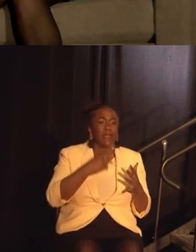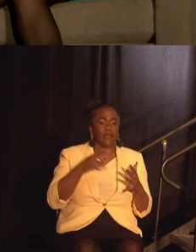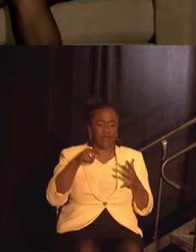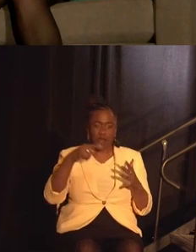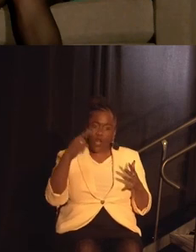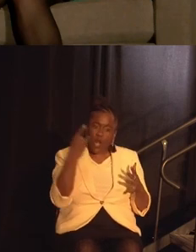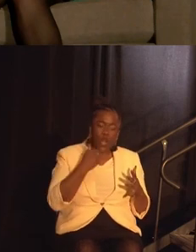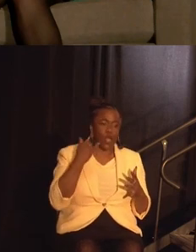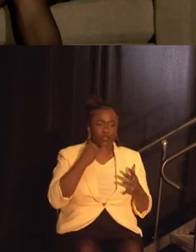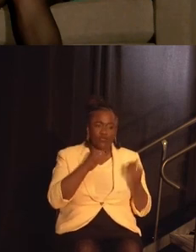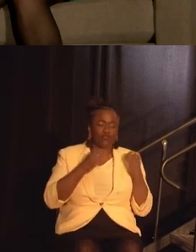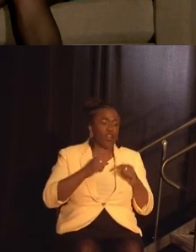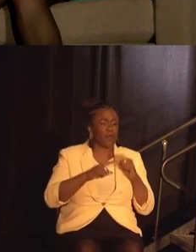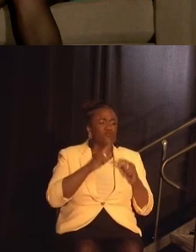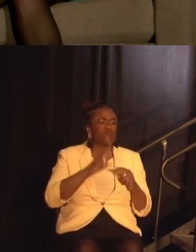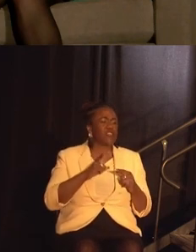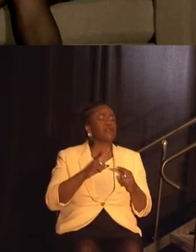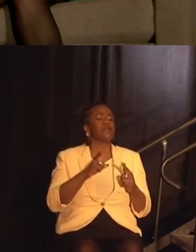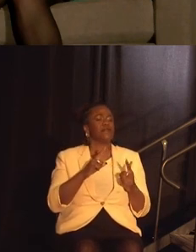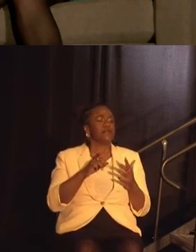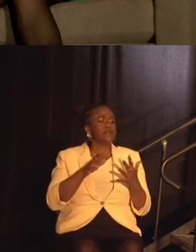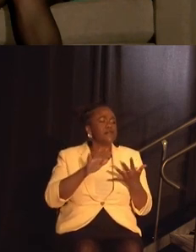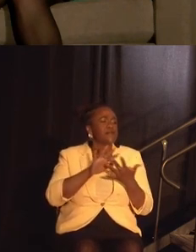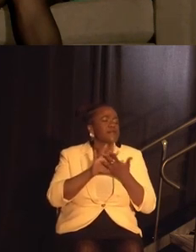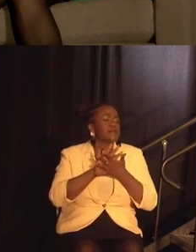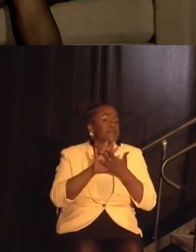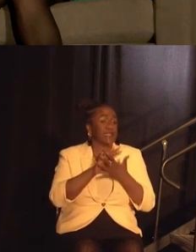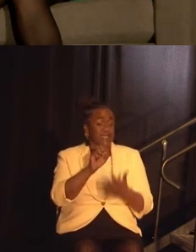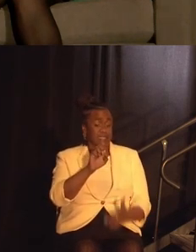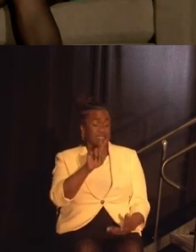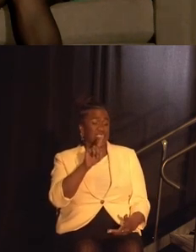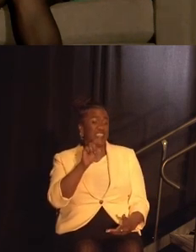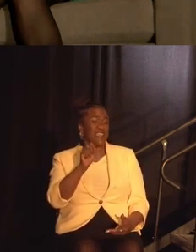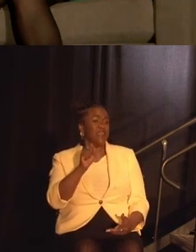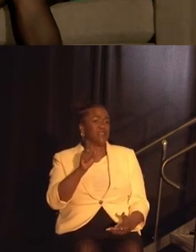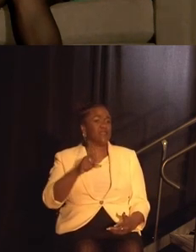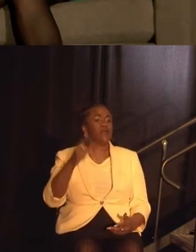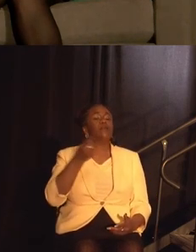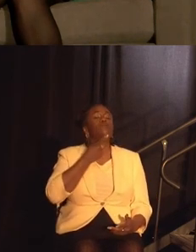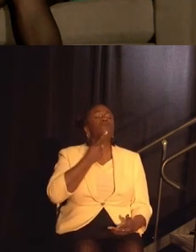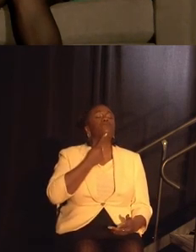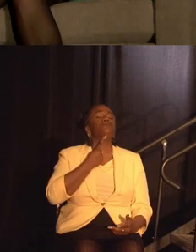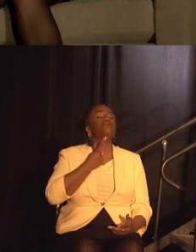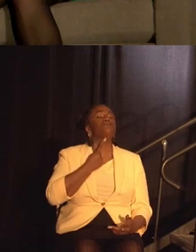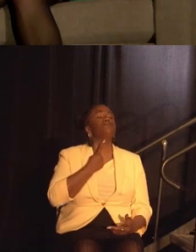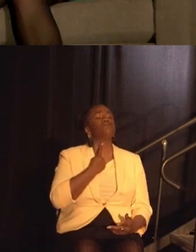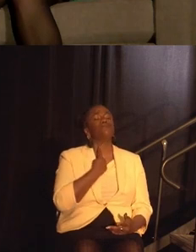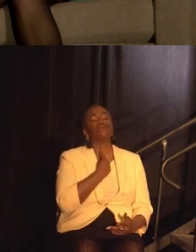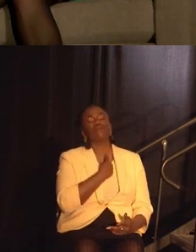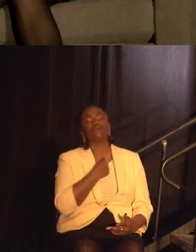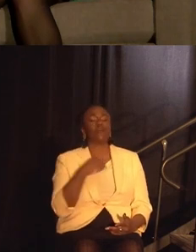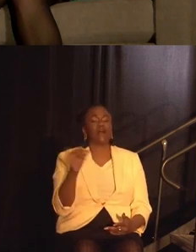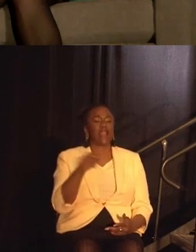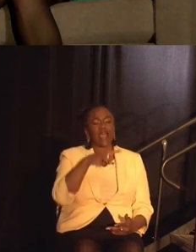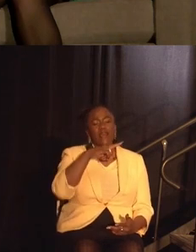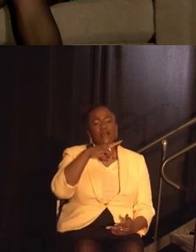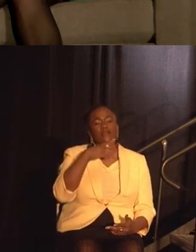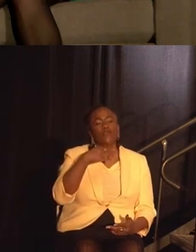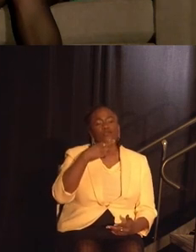The seeds punctuate something I know must come. It slides down my throat like a sweet summer